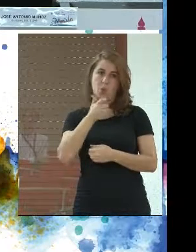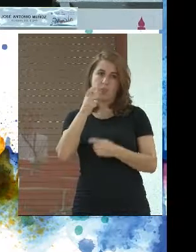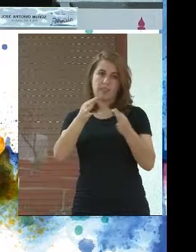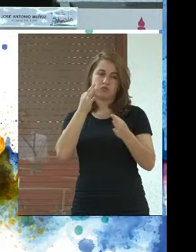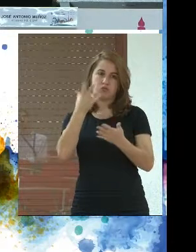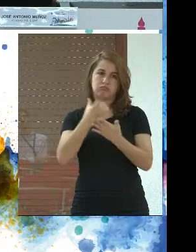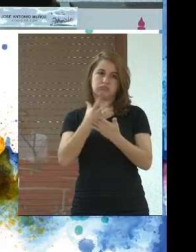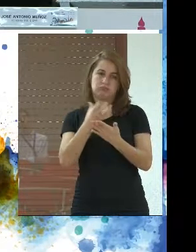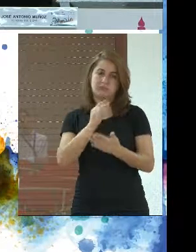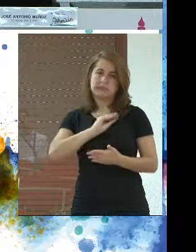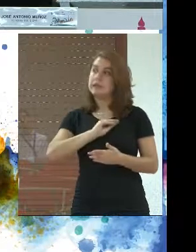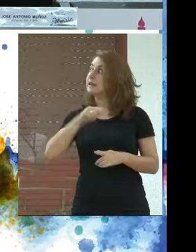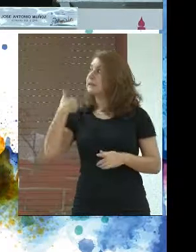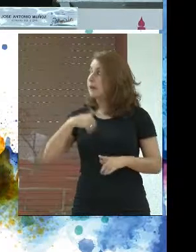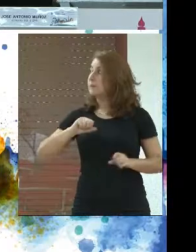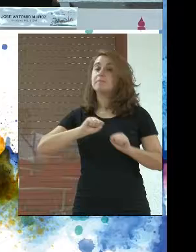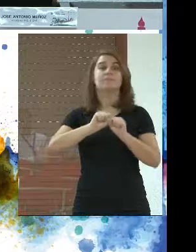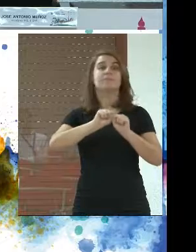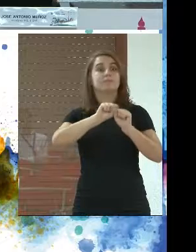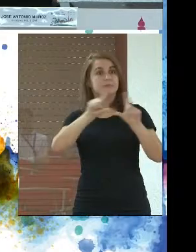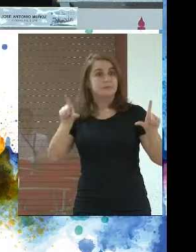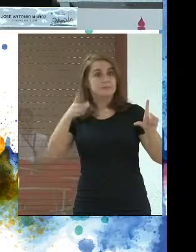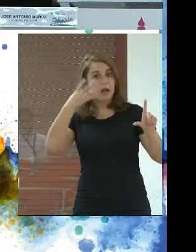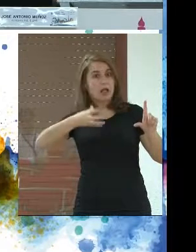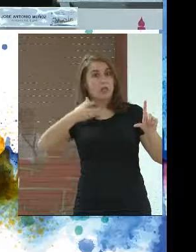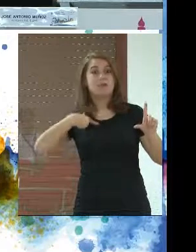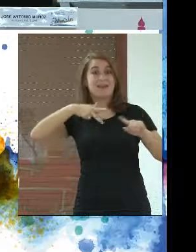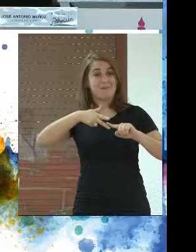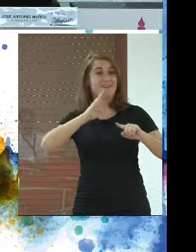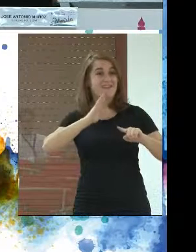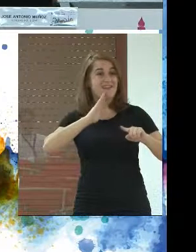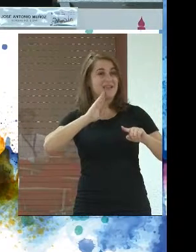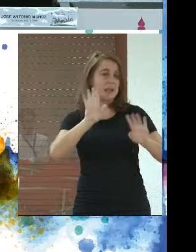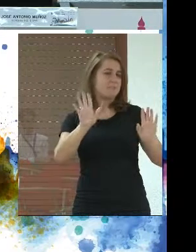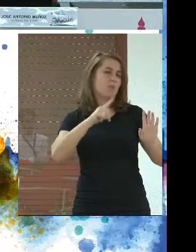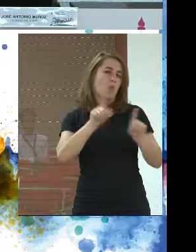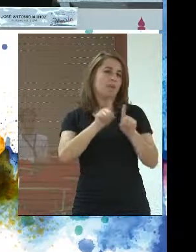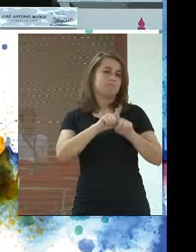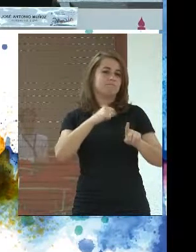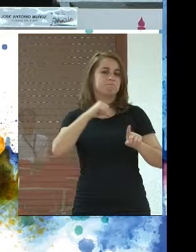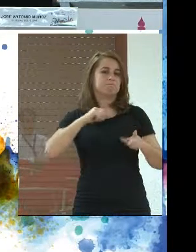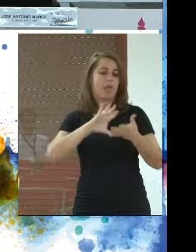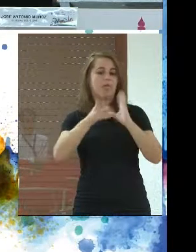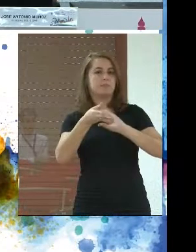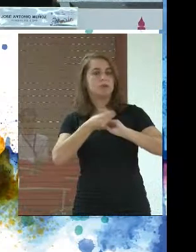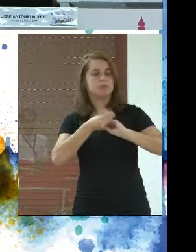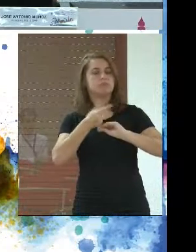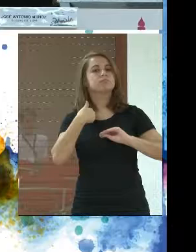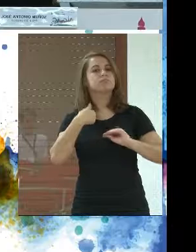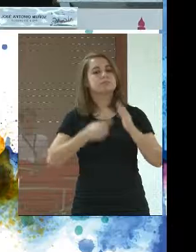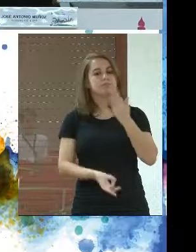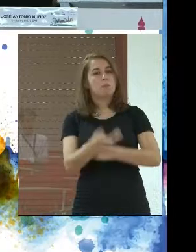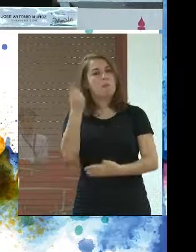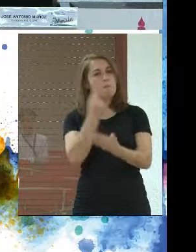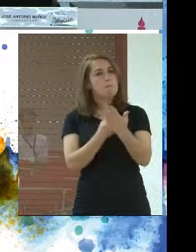the program because we have to upload a lot of information on the program and many maps that are very